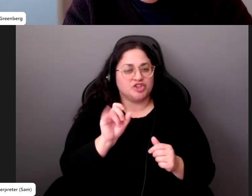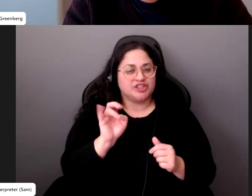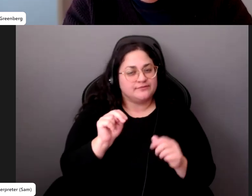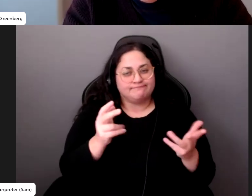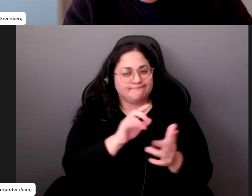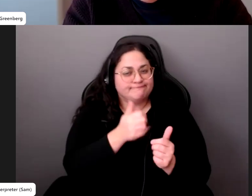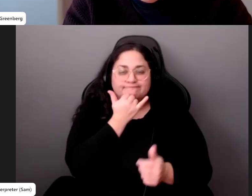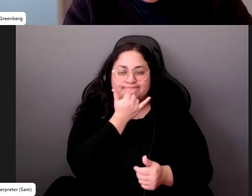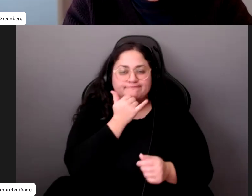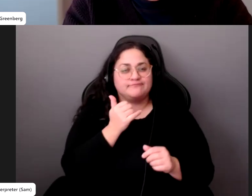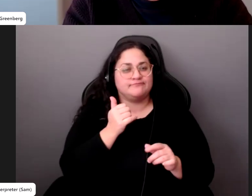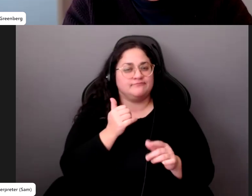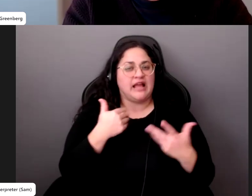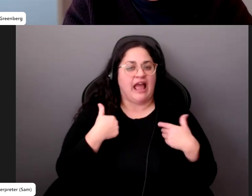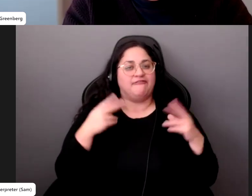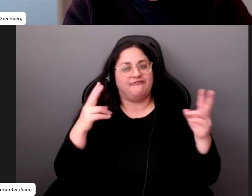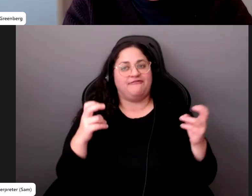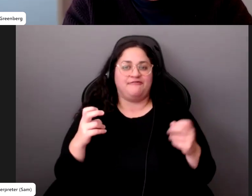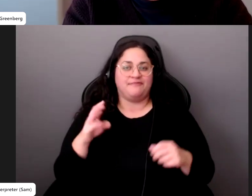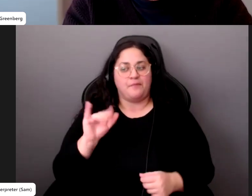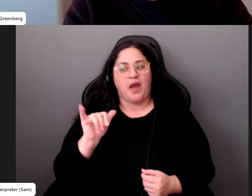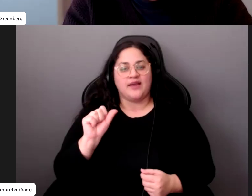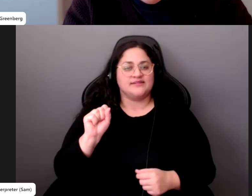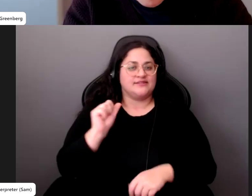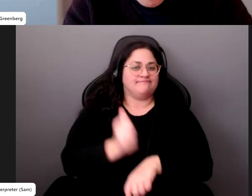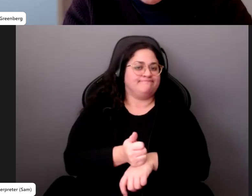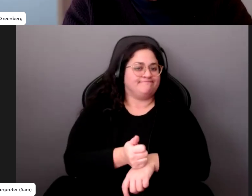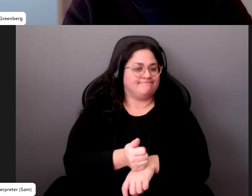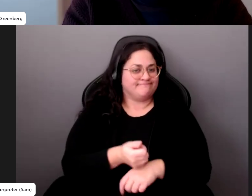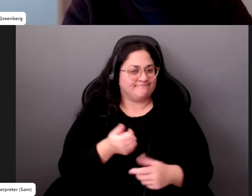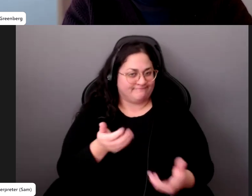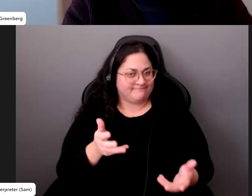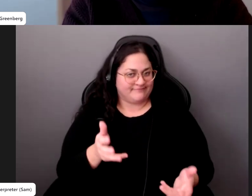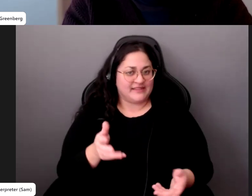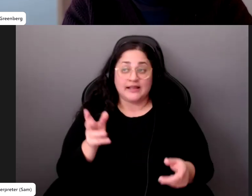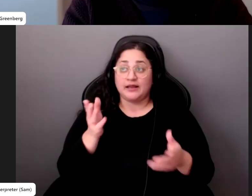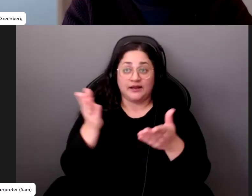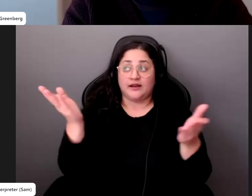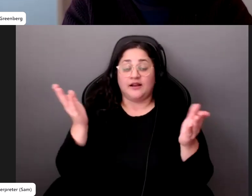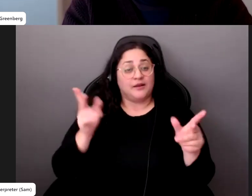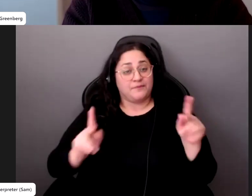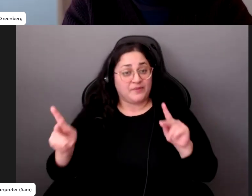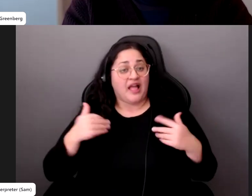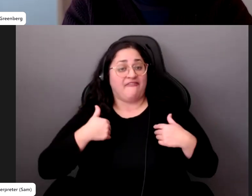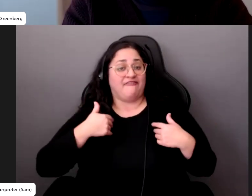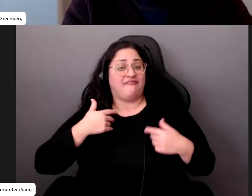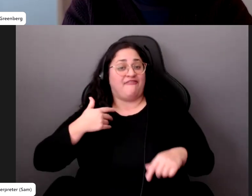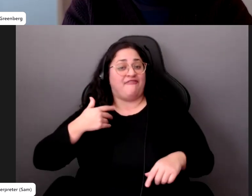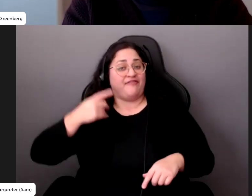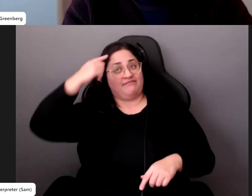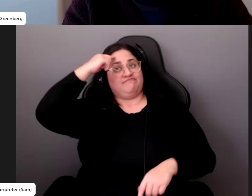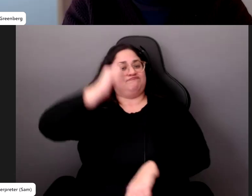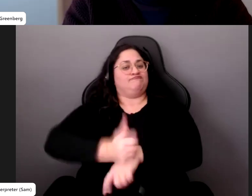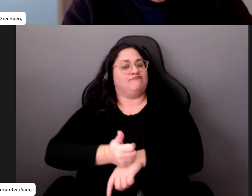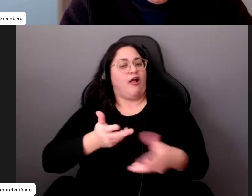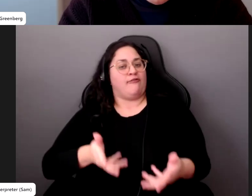who thinks they have the least biases, they're probably the people who have the most biases, right? So I always say, so the large language